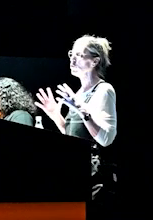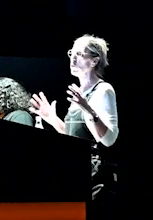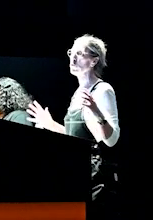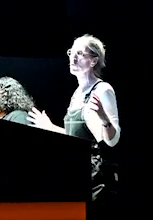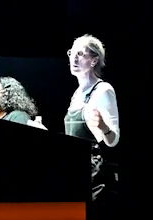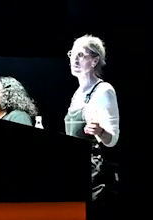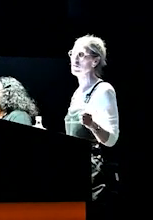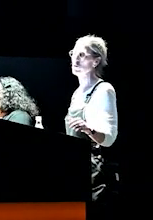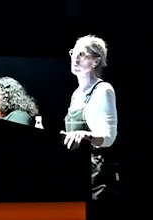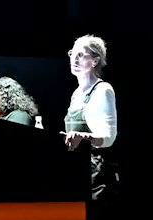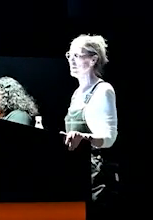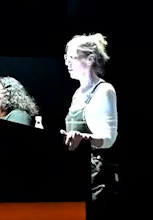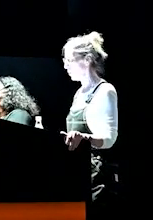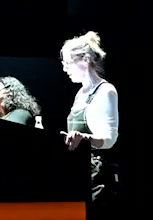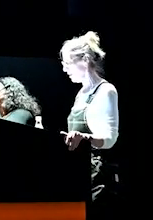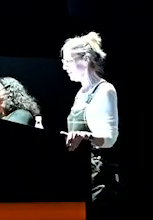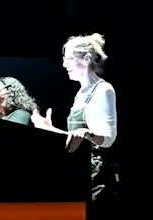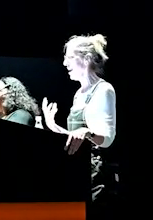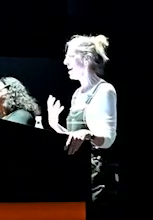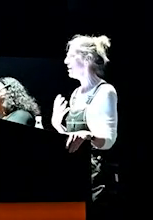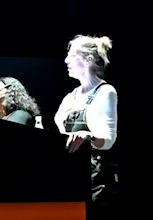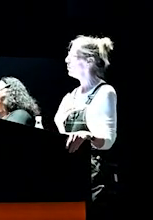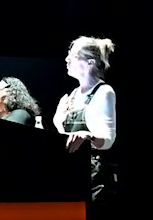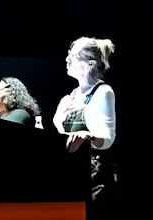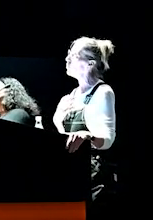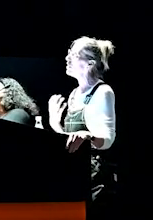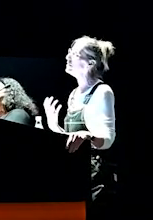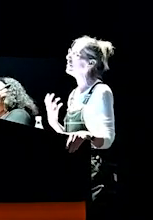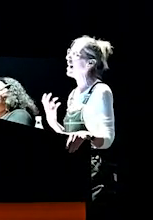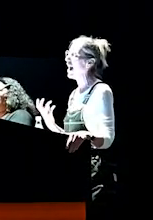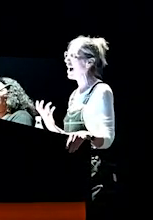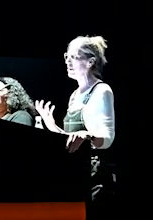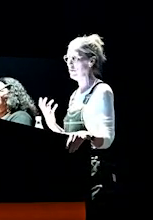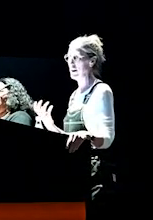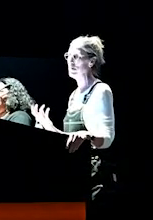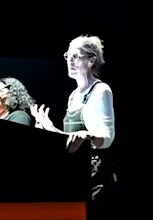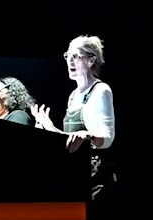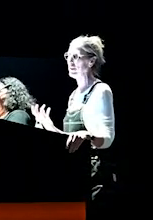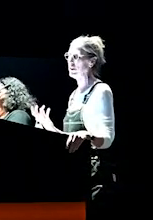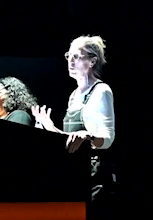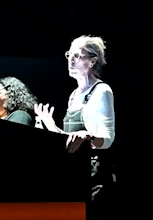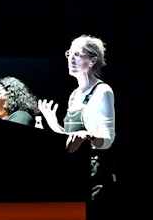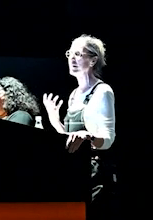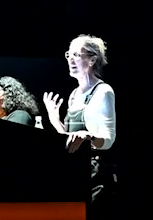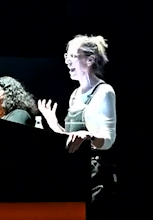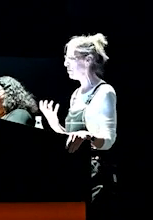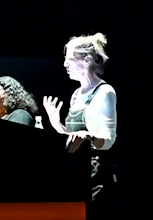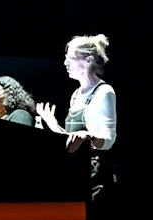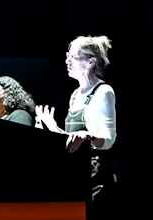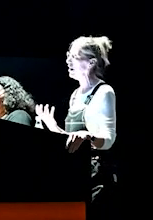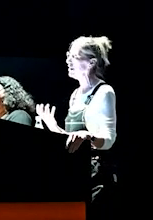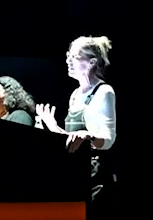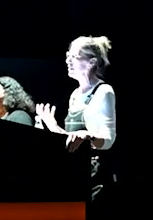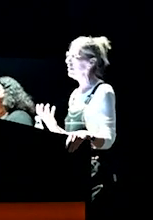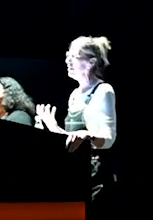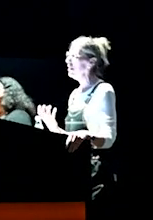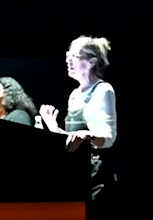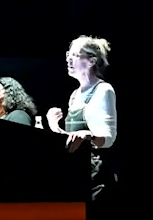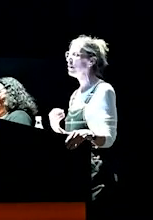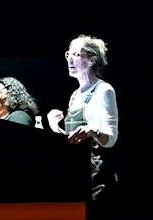there's so many visuals in our world, and the ones that have the impact are the ones that capture your